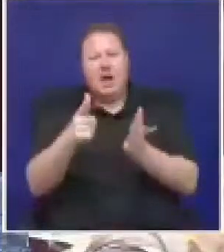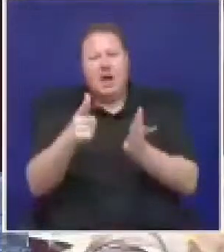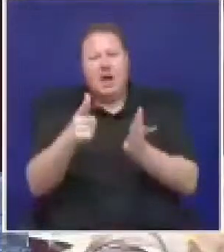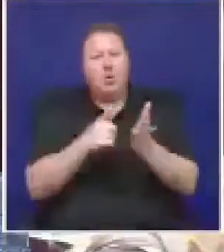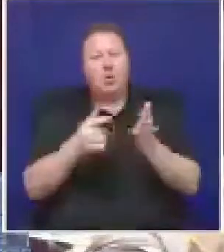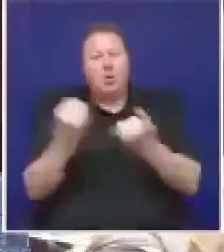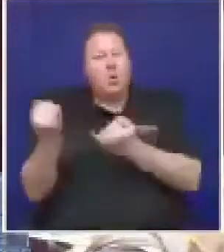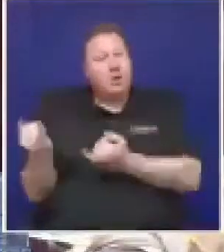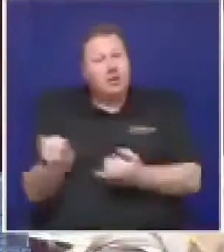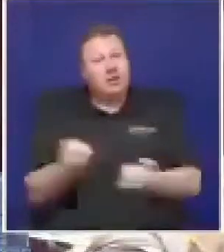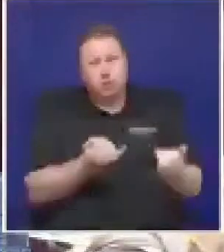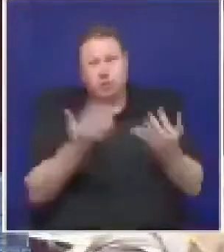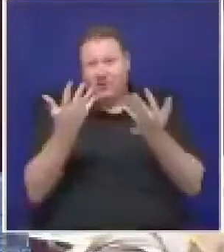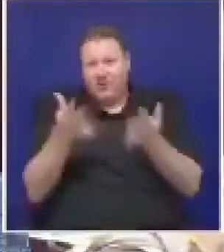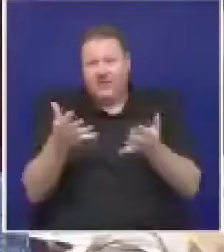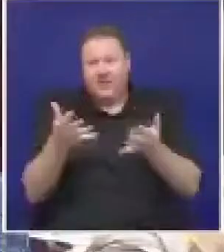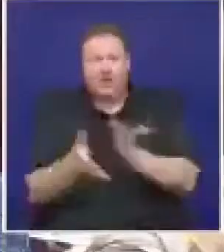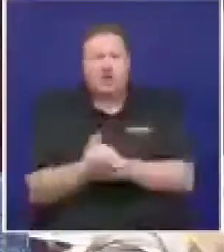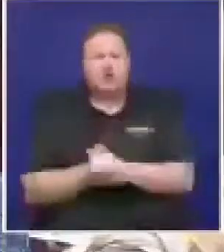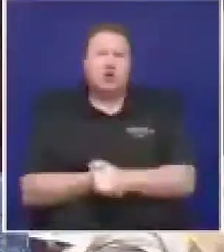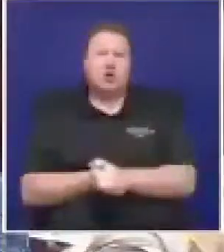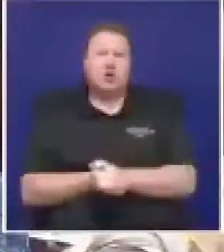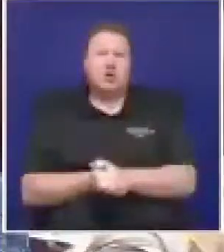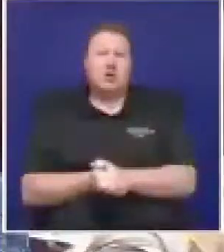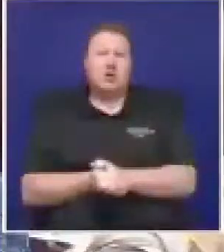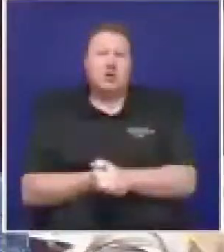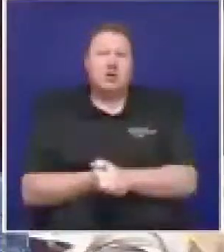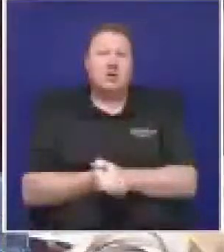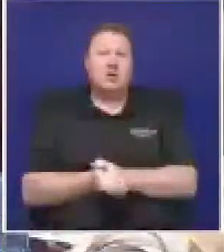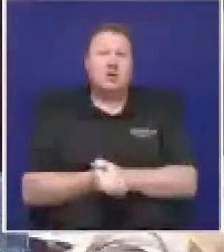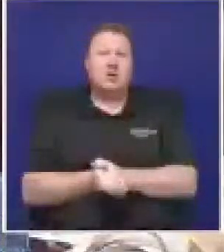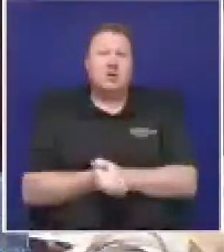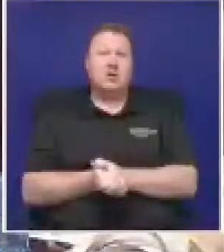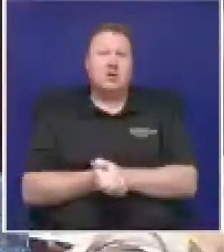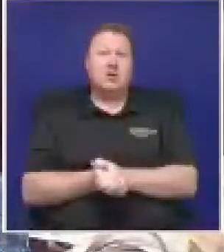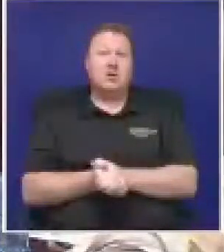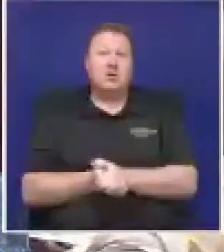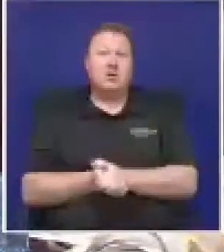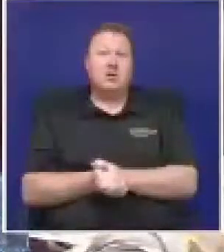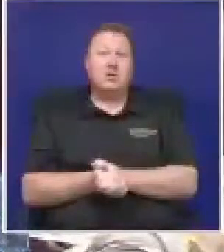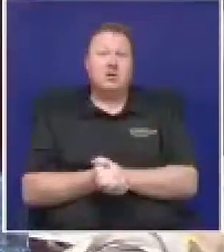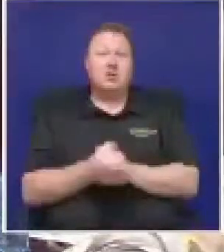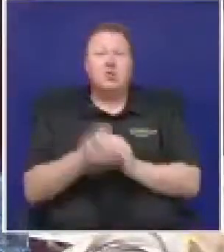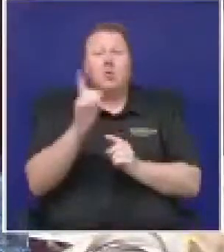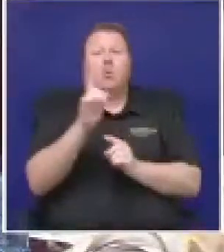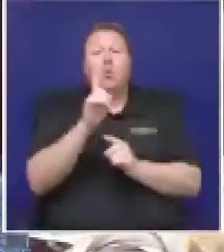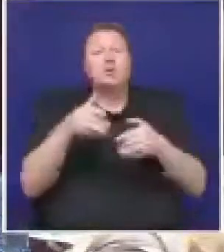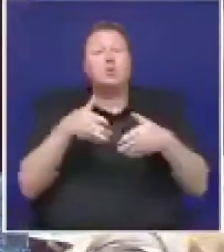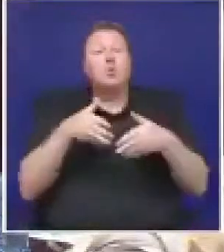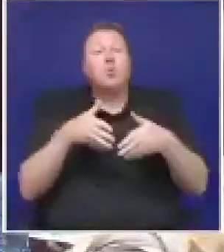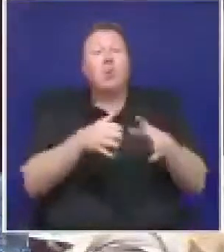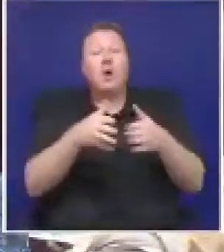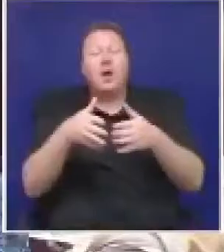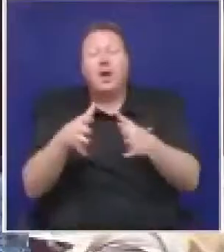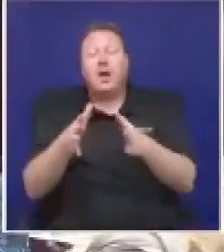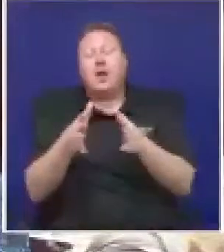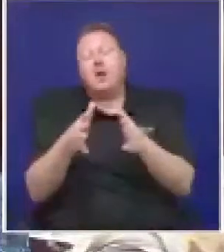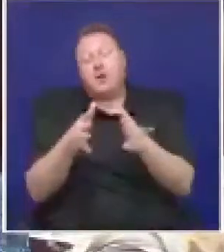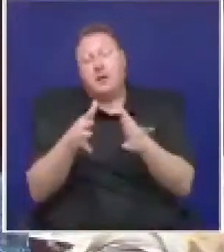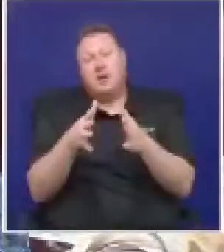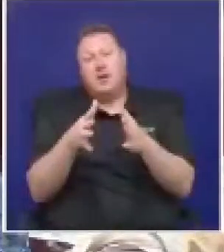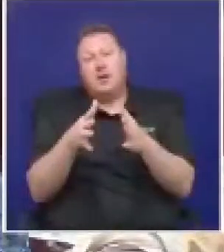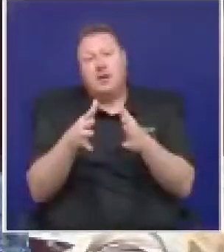introduced. So what enforceable measures, what